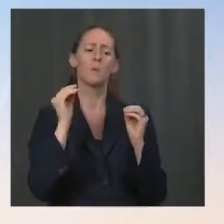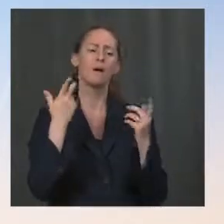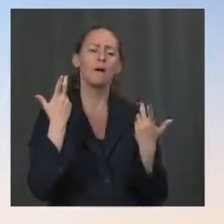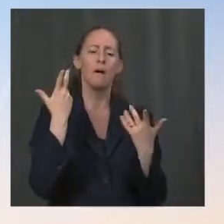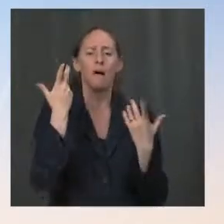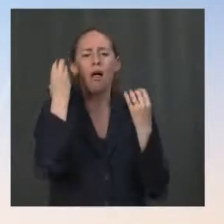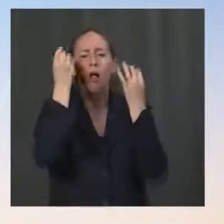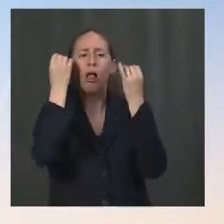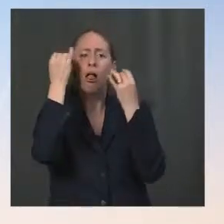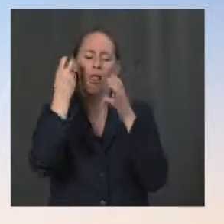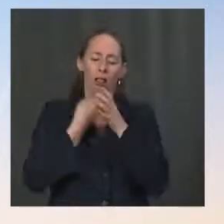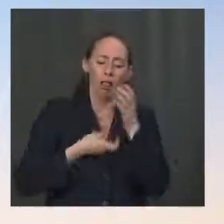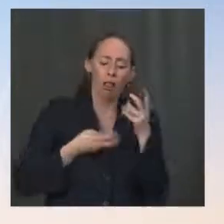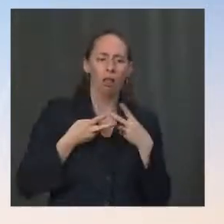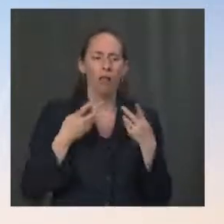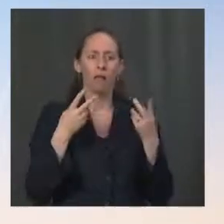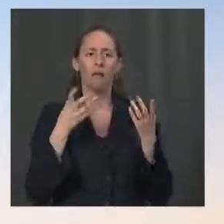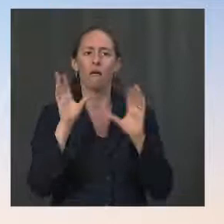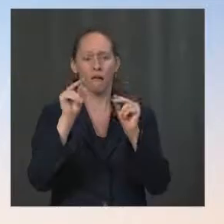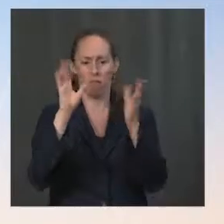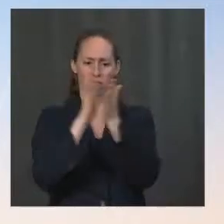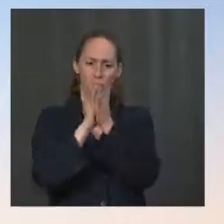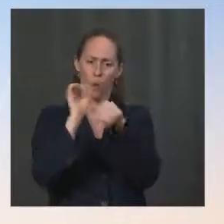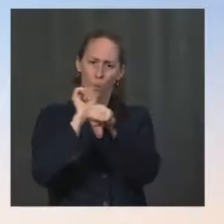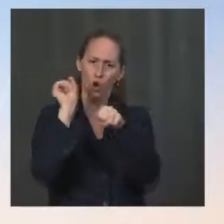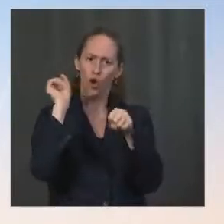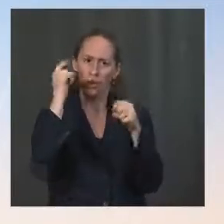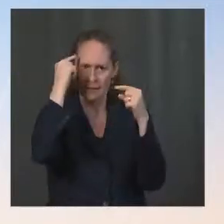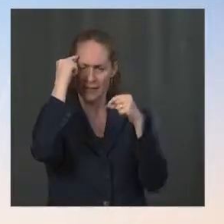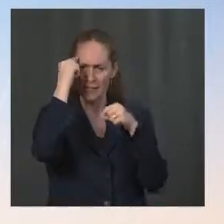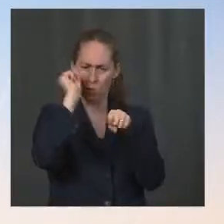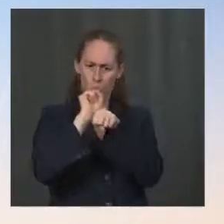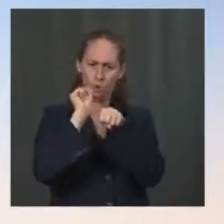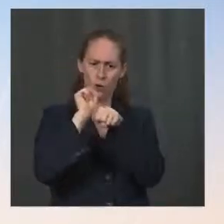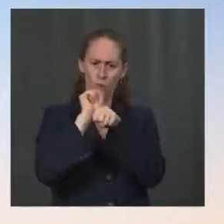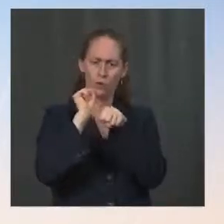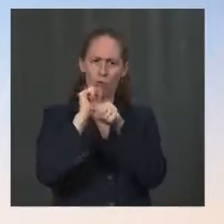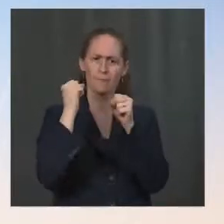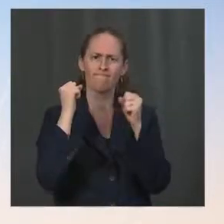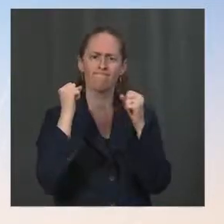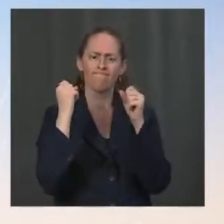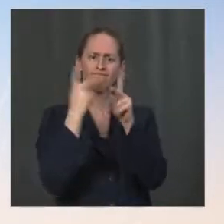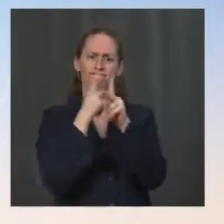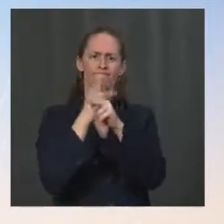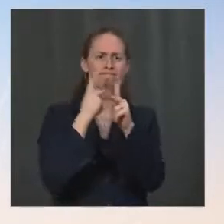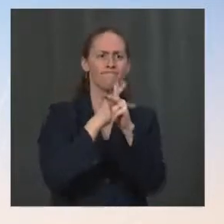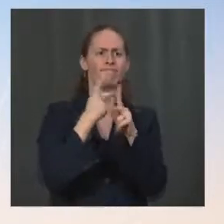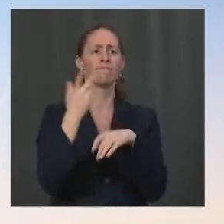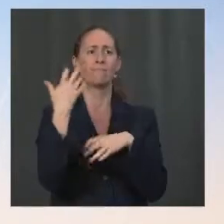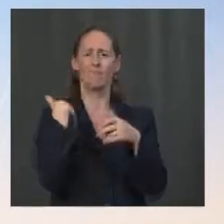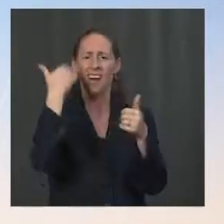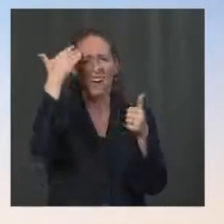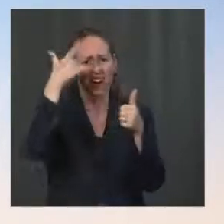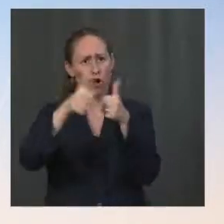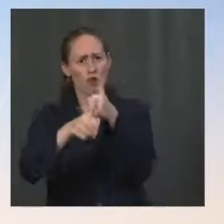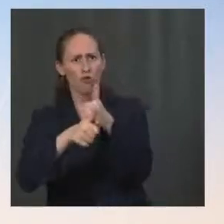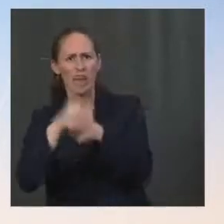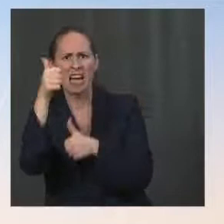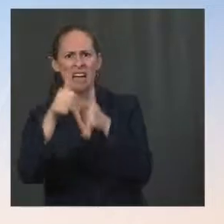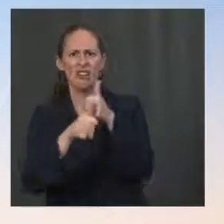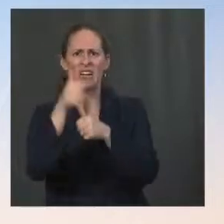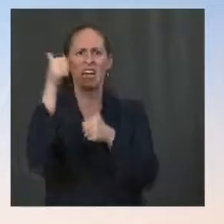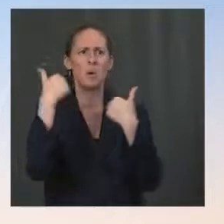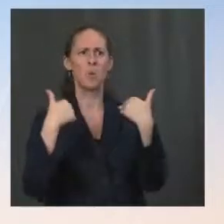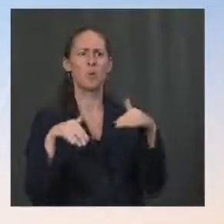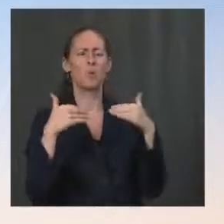at hand. And even as we're talking about these threats that are acute and ongoing and increasing, we're focused